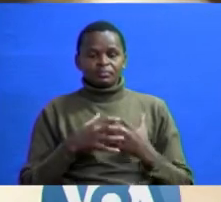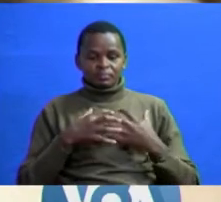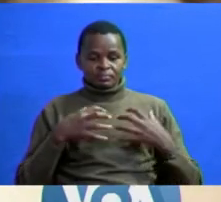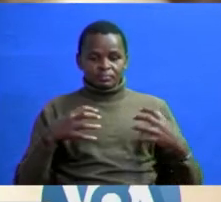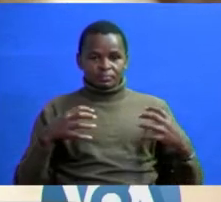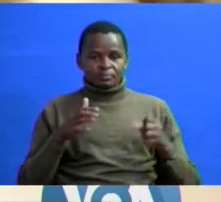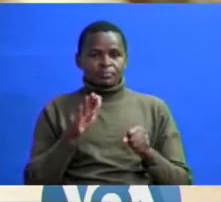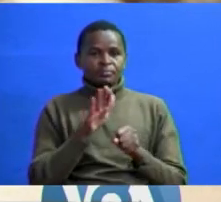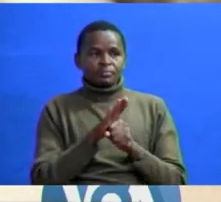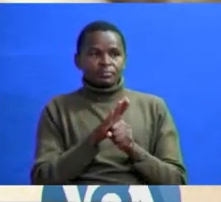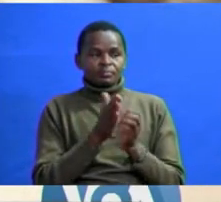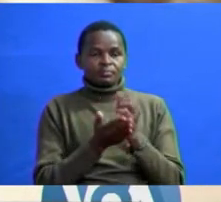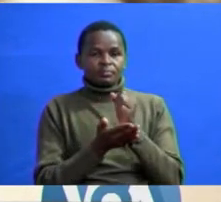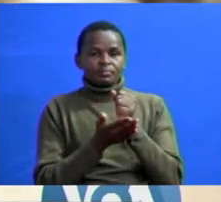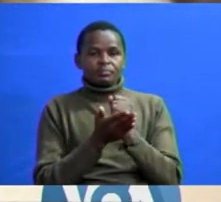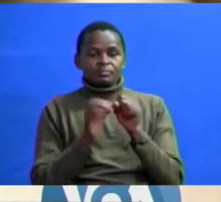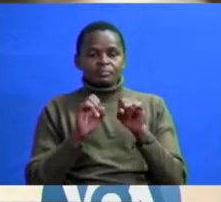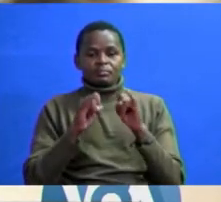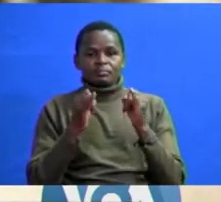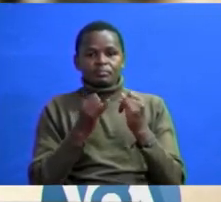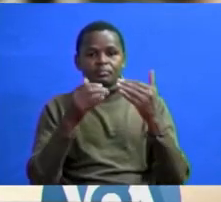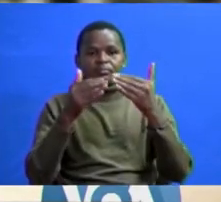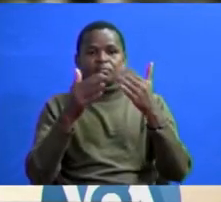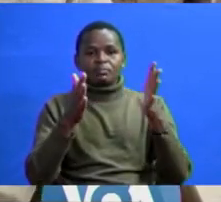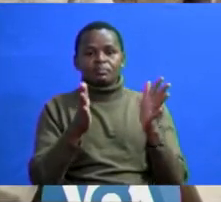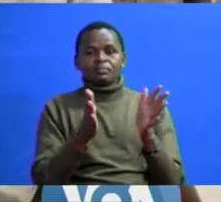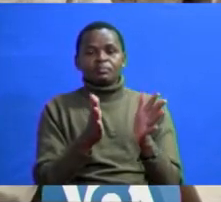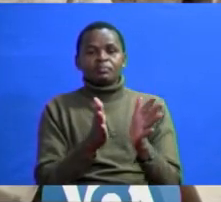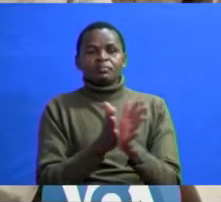more help from the international community, however.